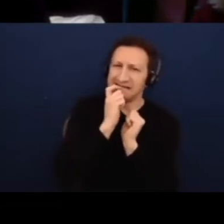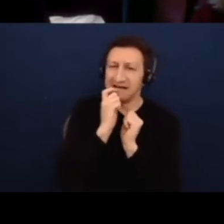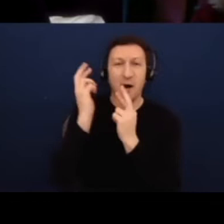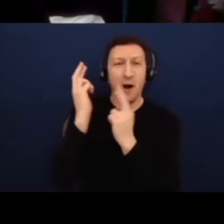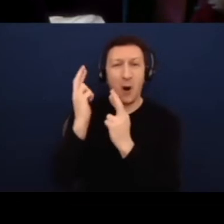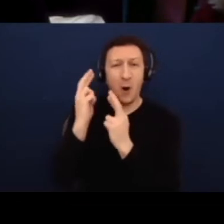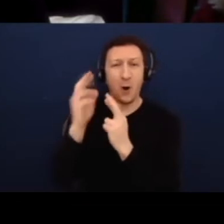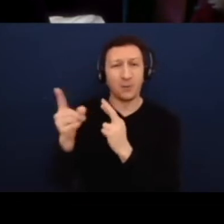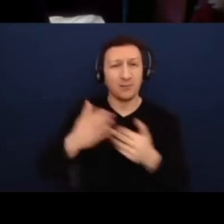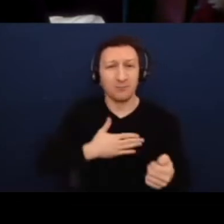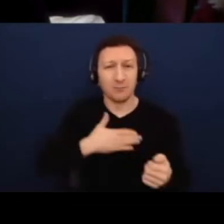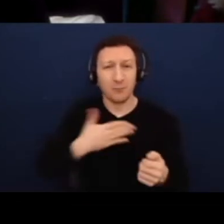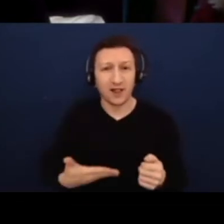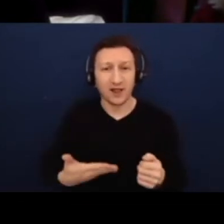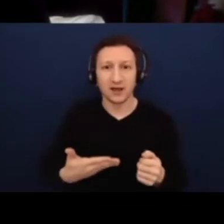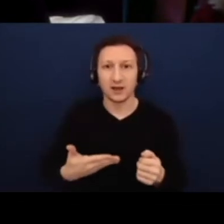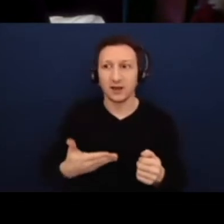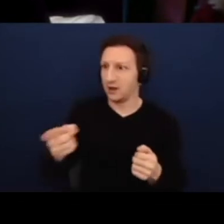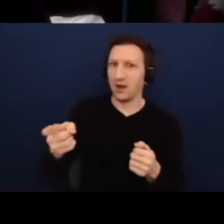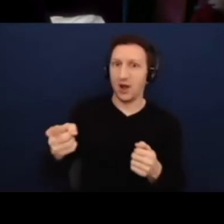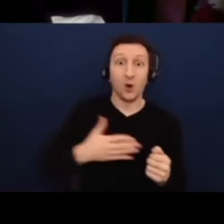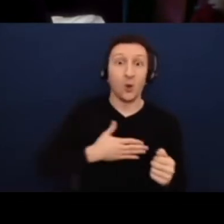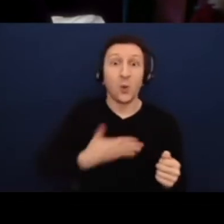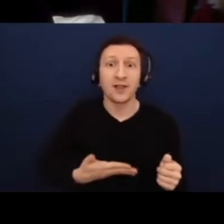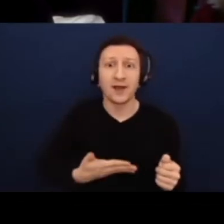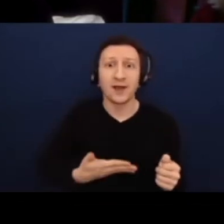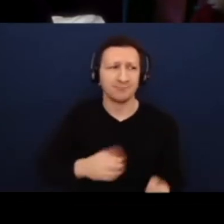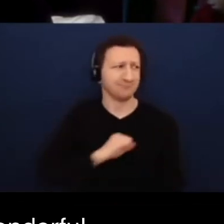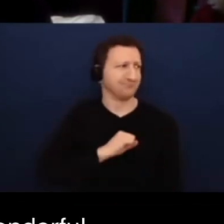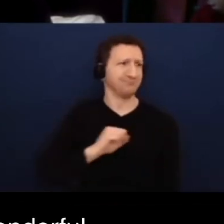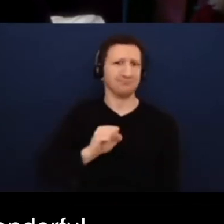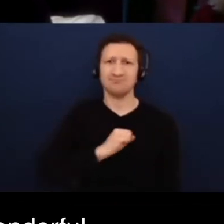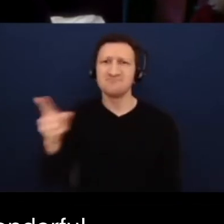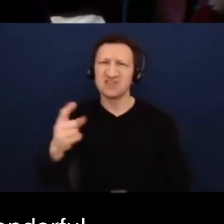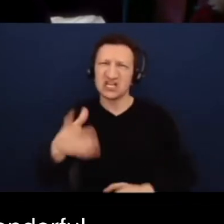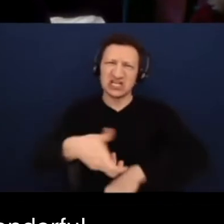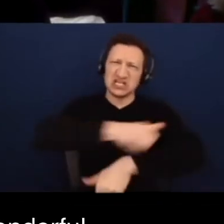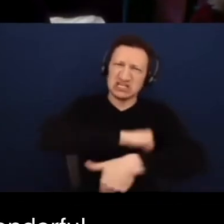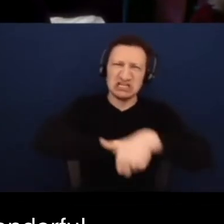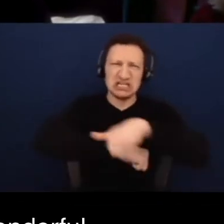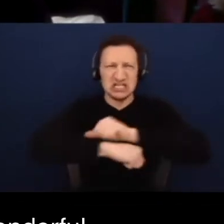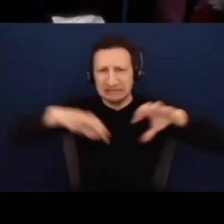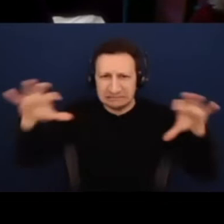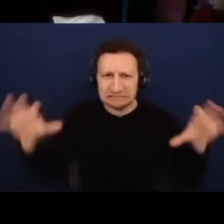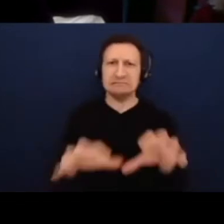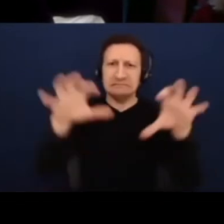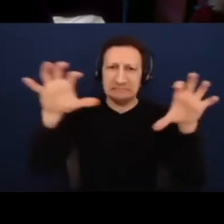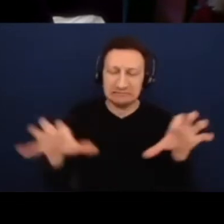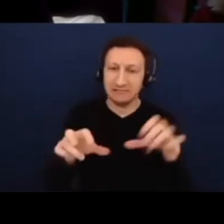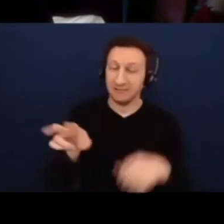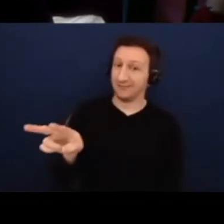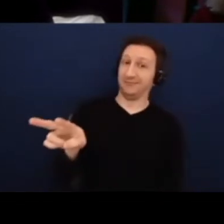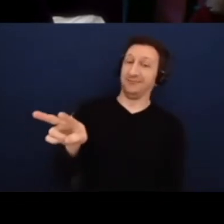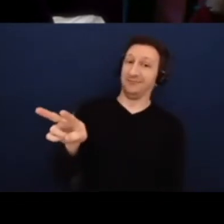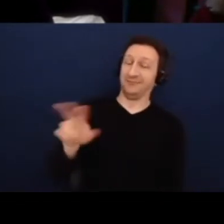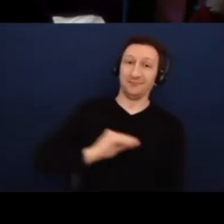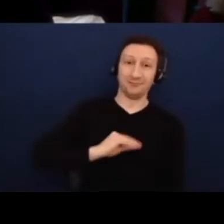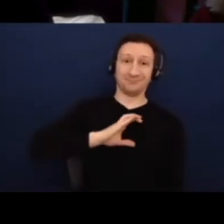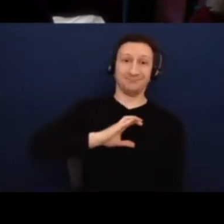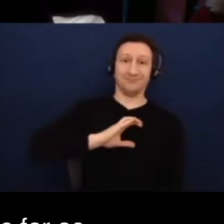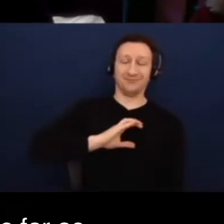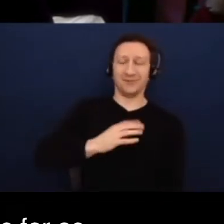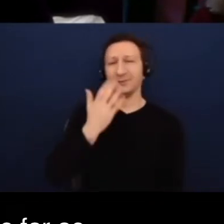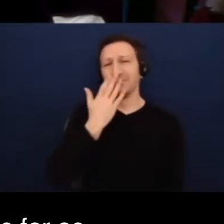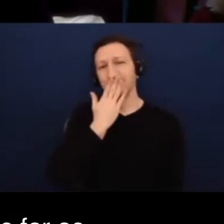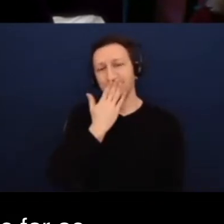they will. So I'm happy to say that you have, and it's so wonderful. And you have a platform that we have access to, which makes